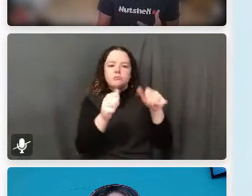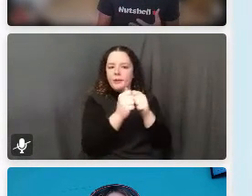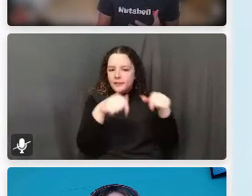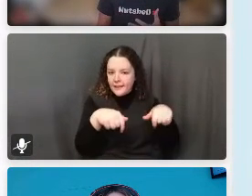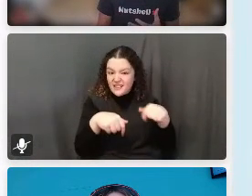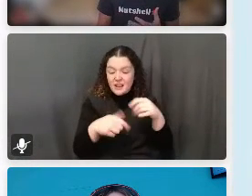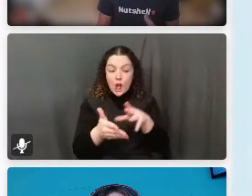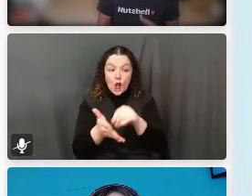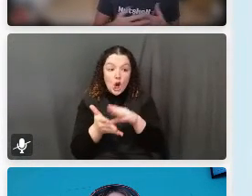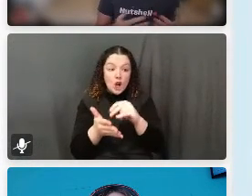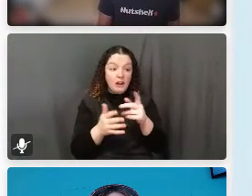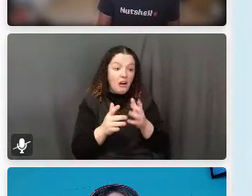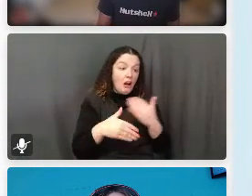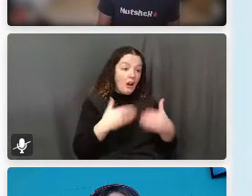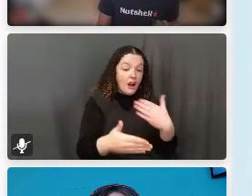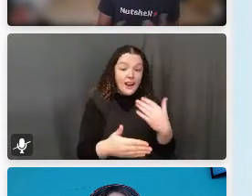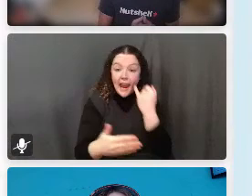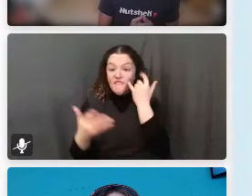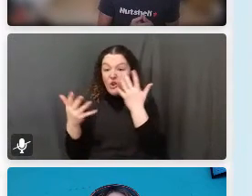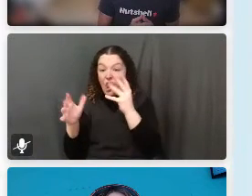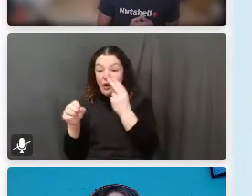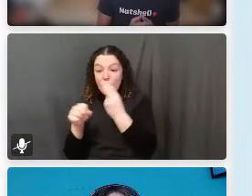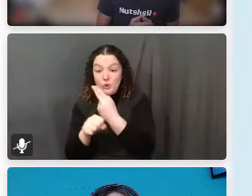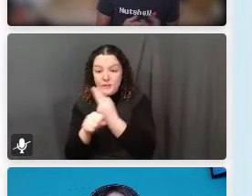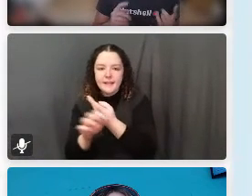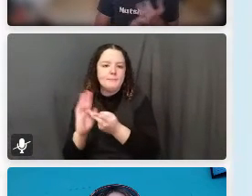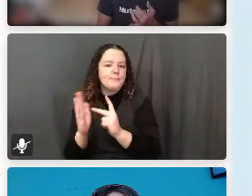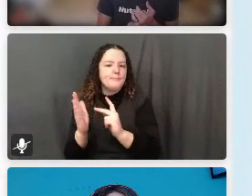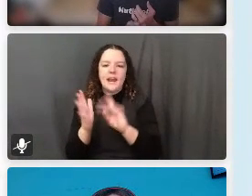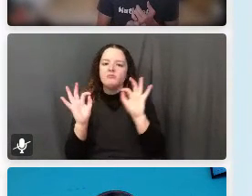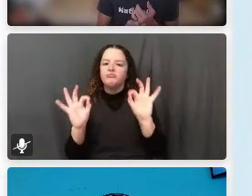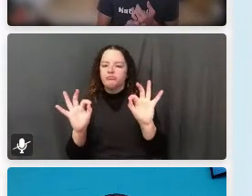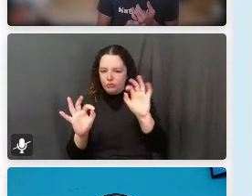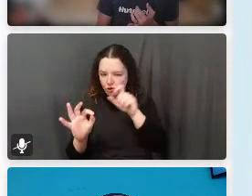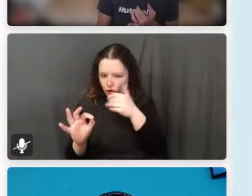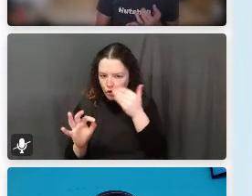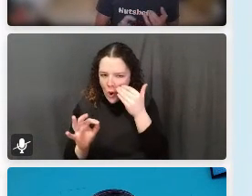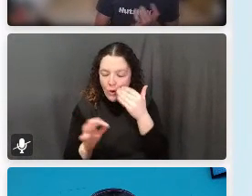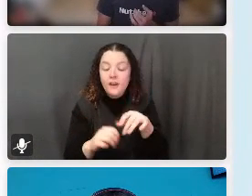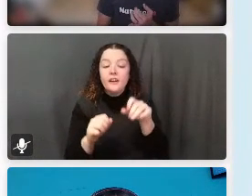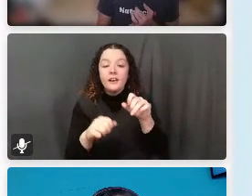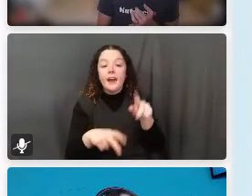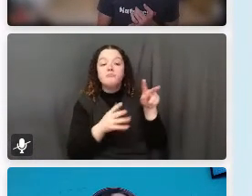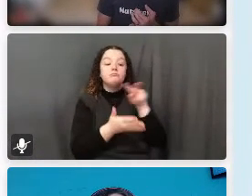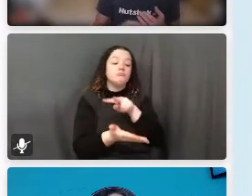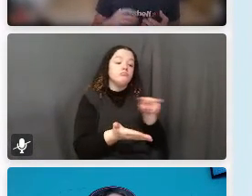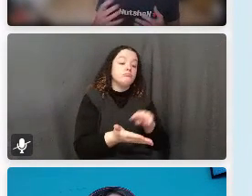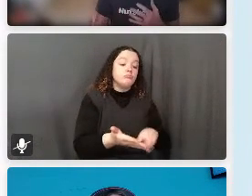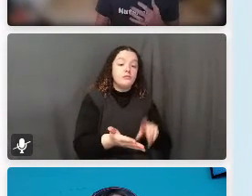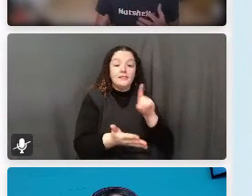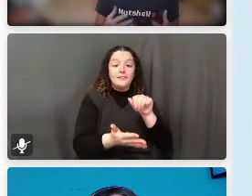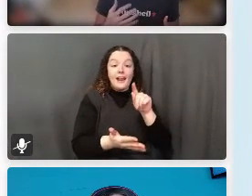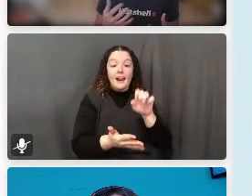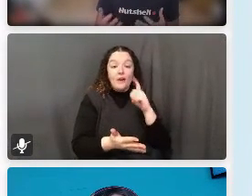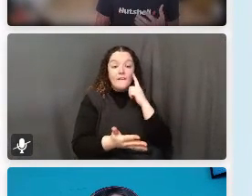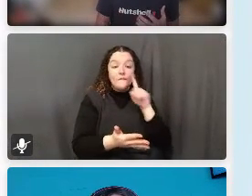already using Nutshell campaigns, there's no additional learning curve there. You can track landing pages engagement and optimize for conversion. You can also